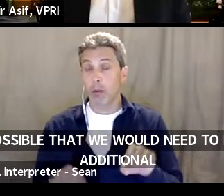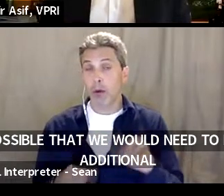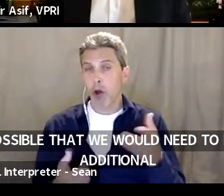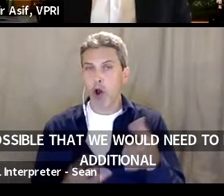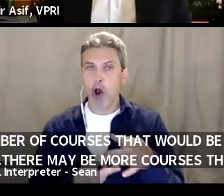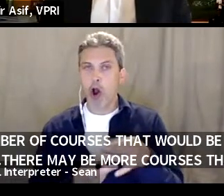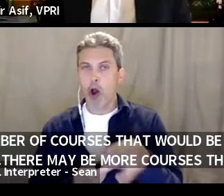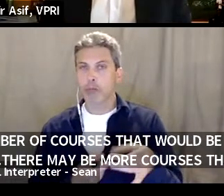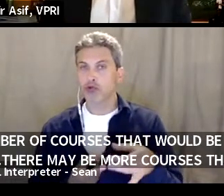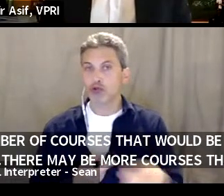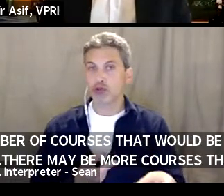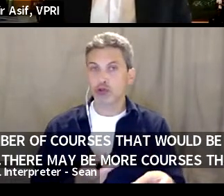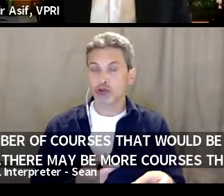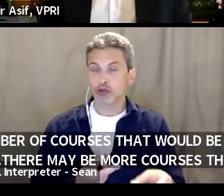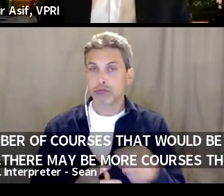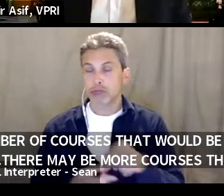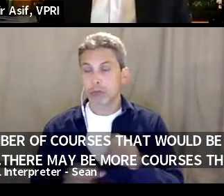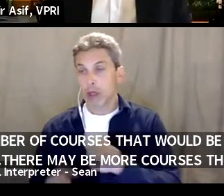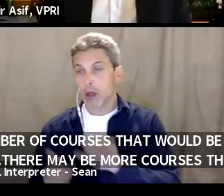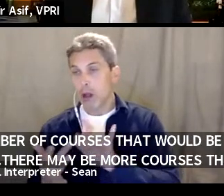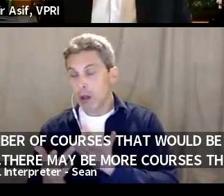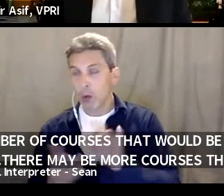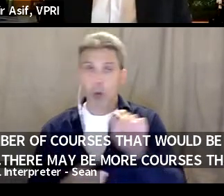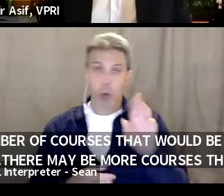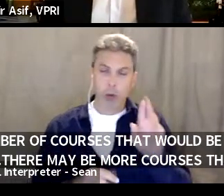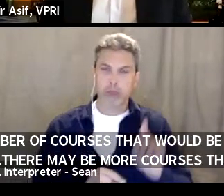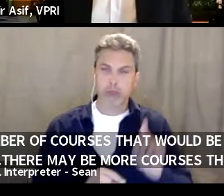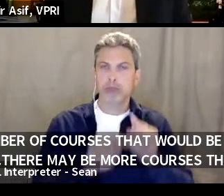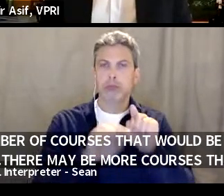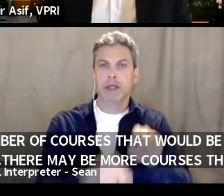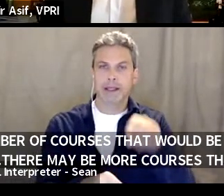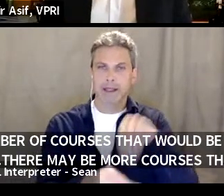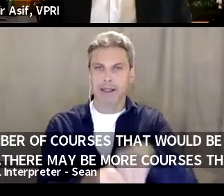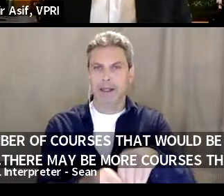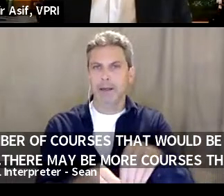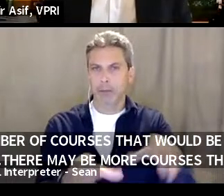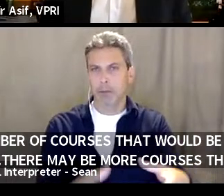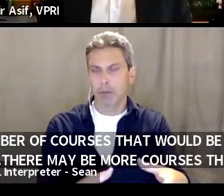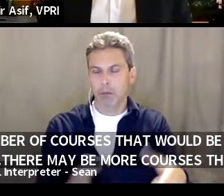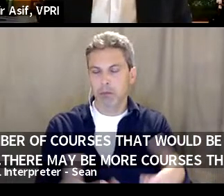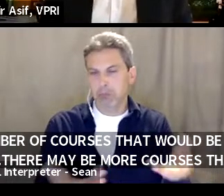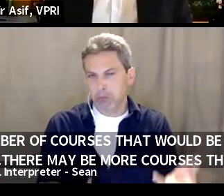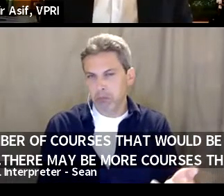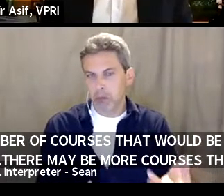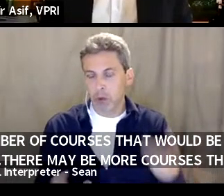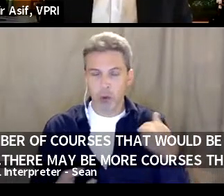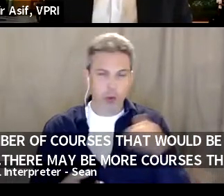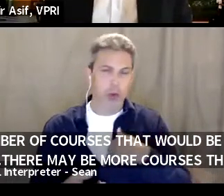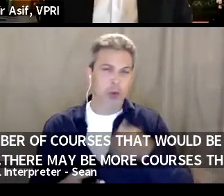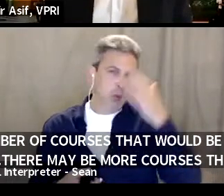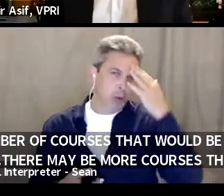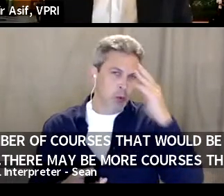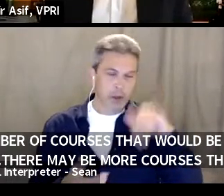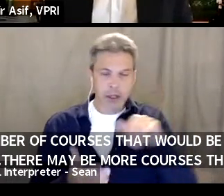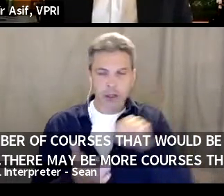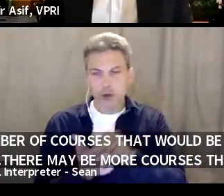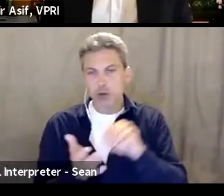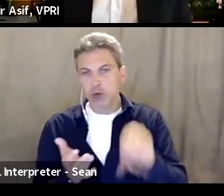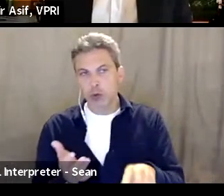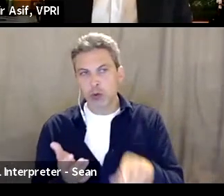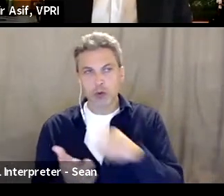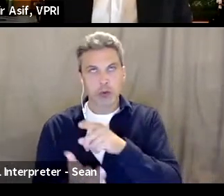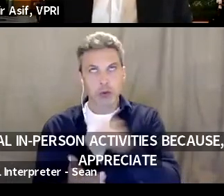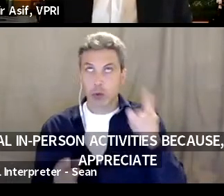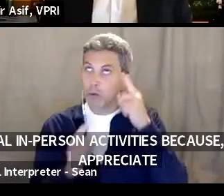in-person activities, because obviously we appreciate that as much as students come with the focus on their